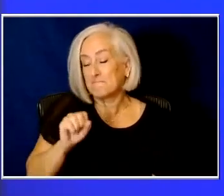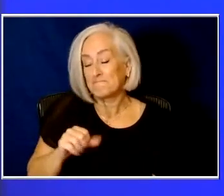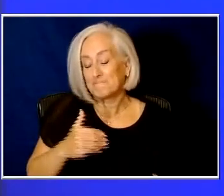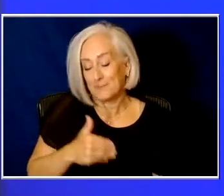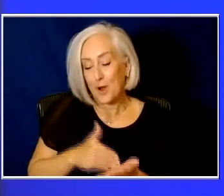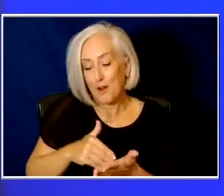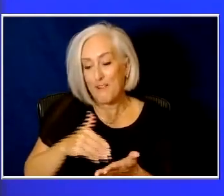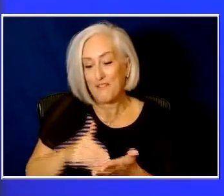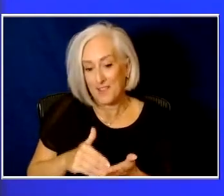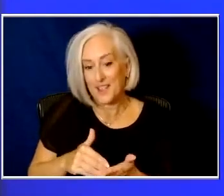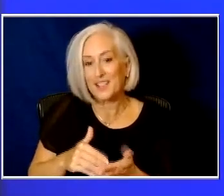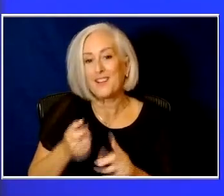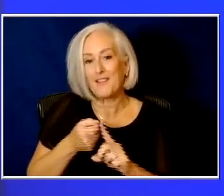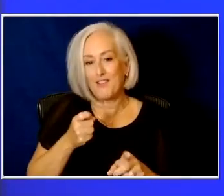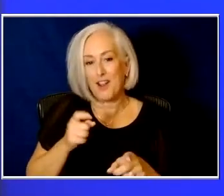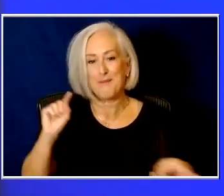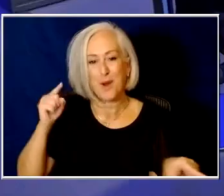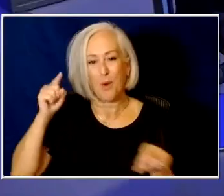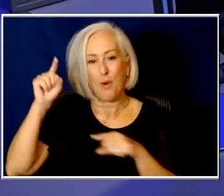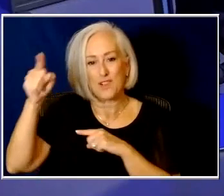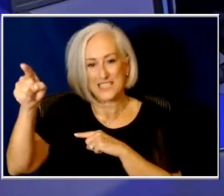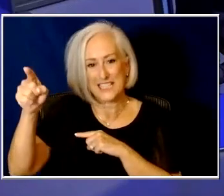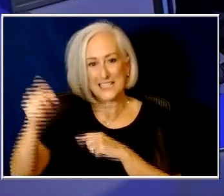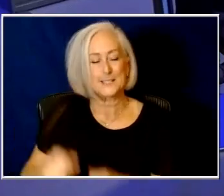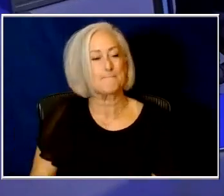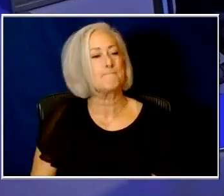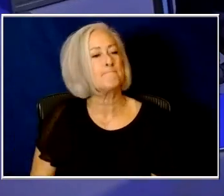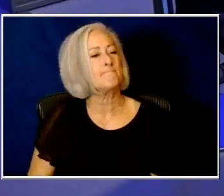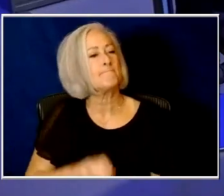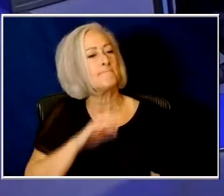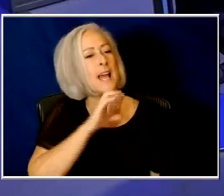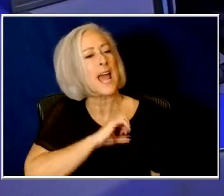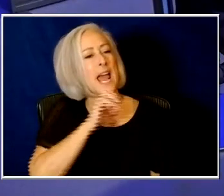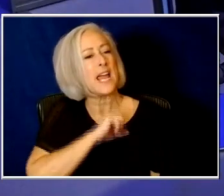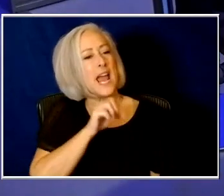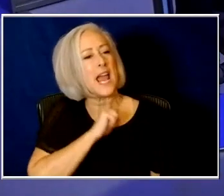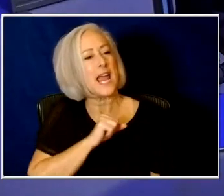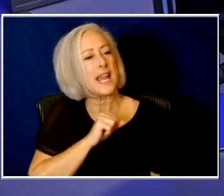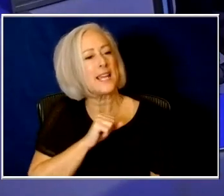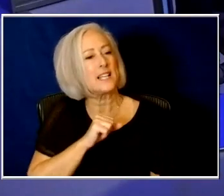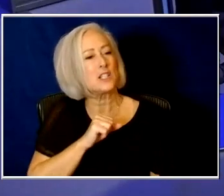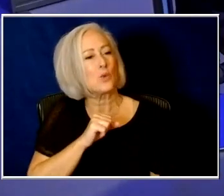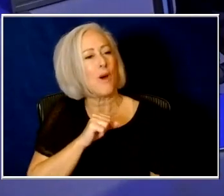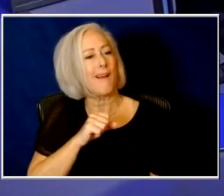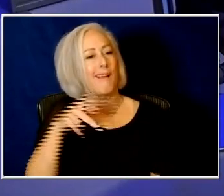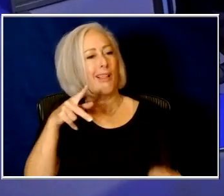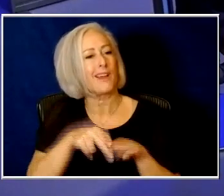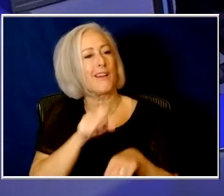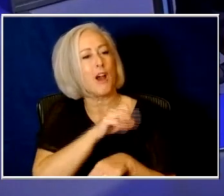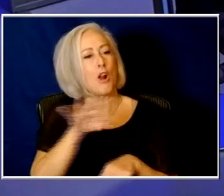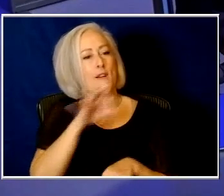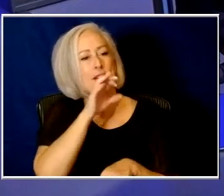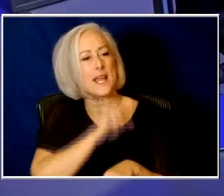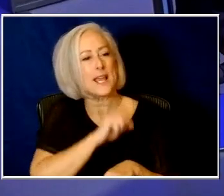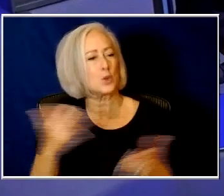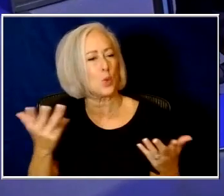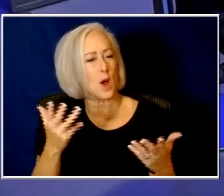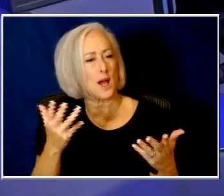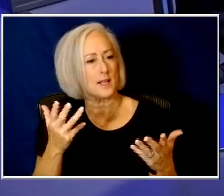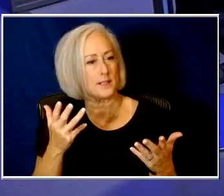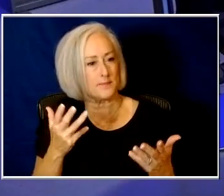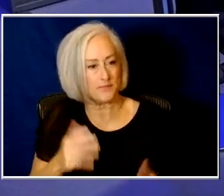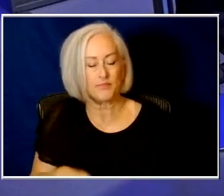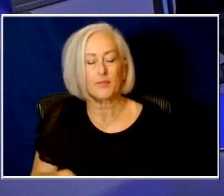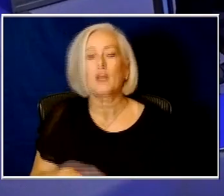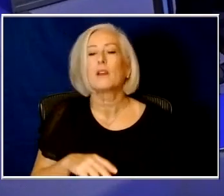are getting them from overseas. How old can you be? I mean, what's the upper age cutoff to be a donor? Yeah, so the National Marrow Donor Program